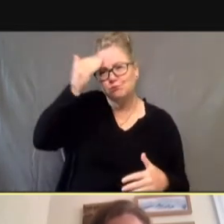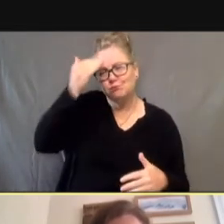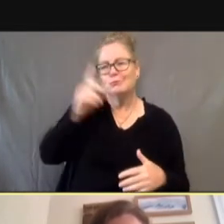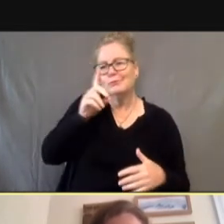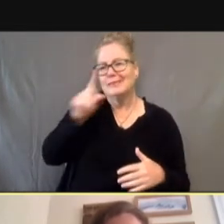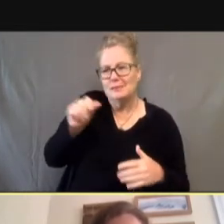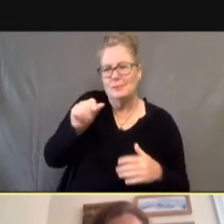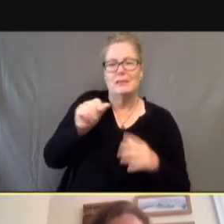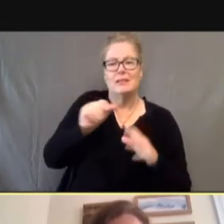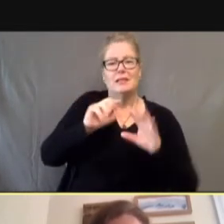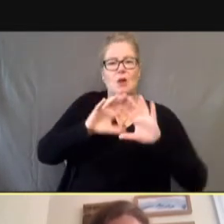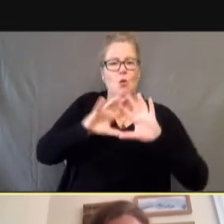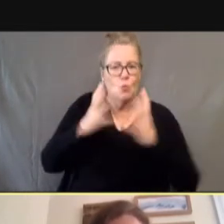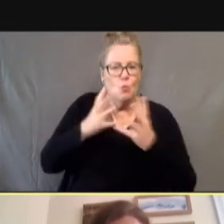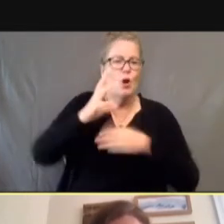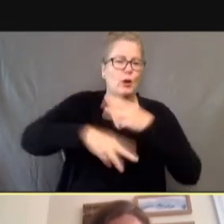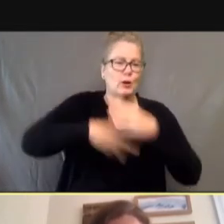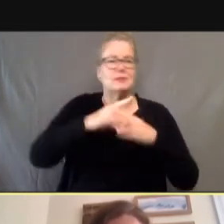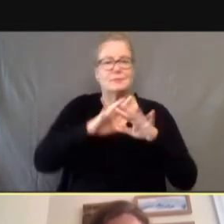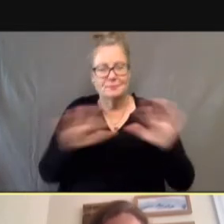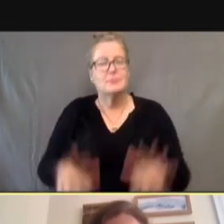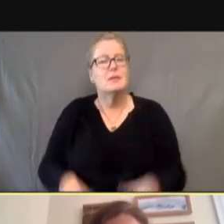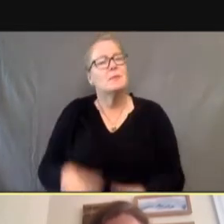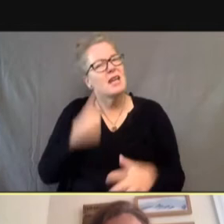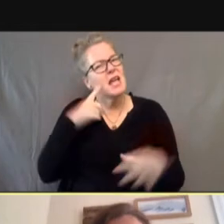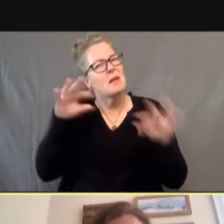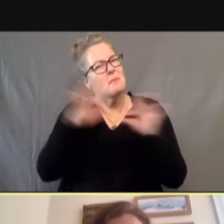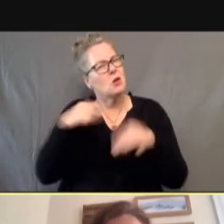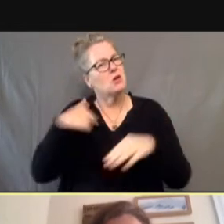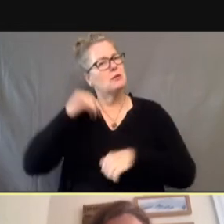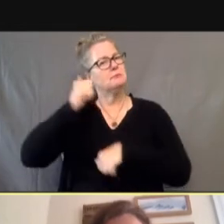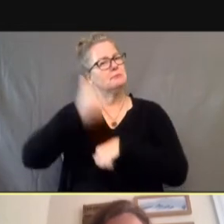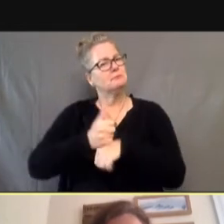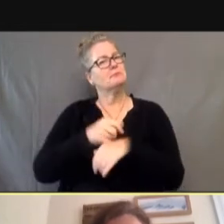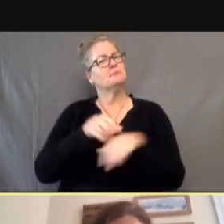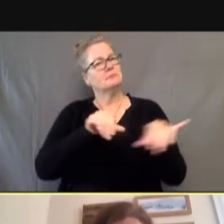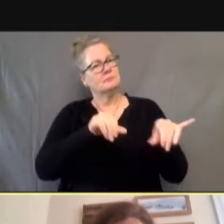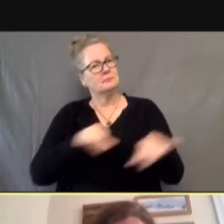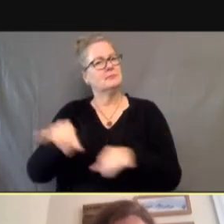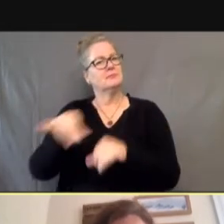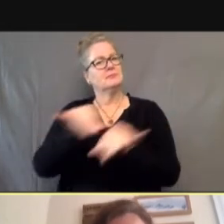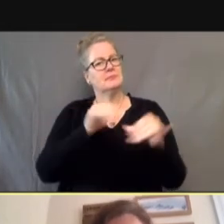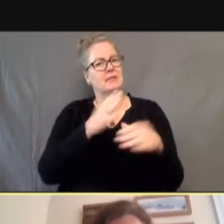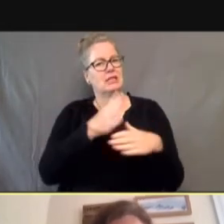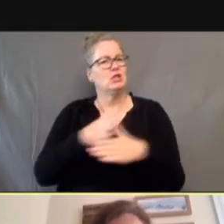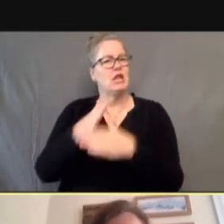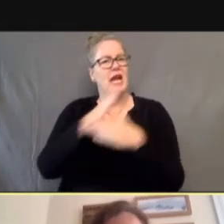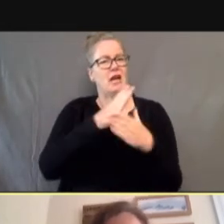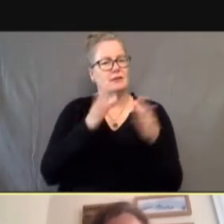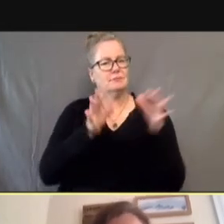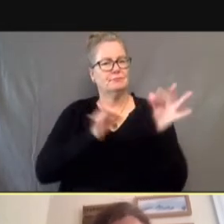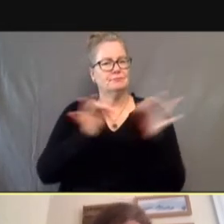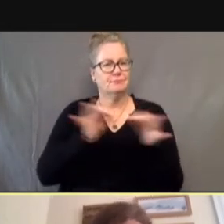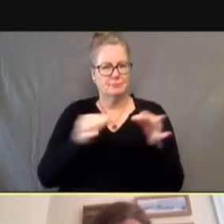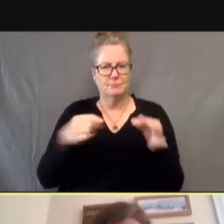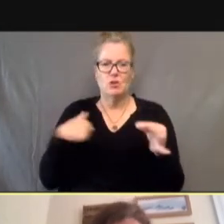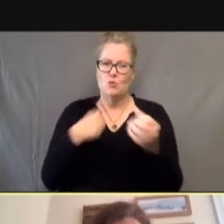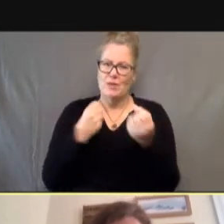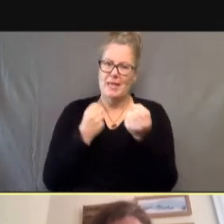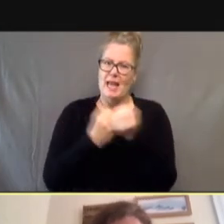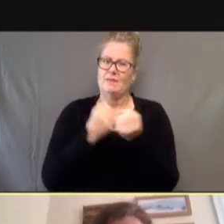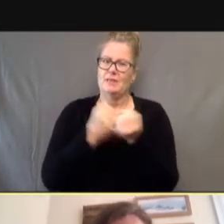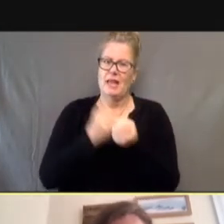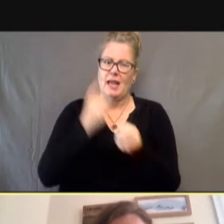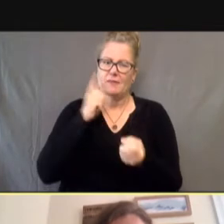shared understanding of what we mean when we say that we are advocating for students with disabilities on our respective medical school